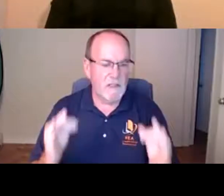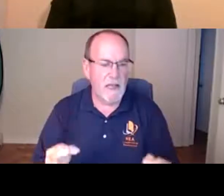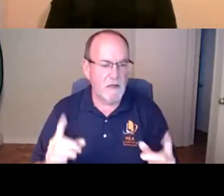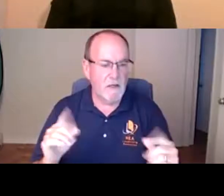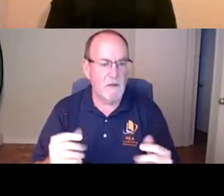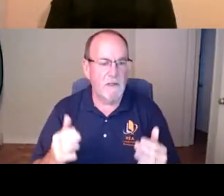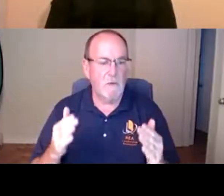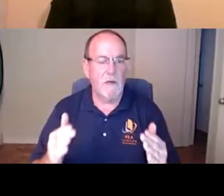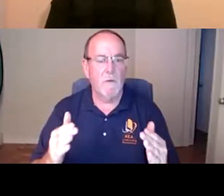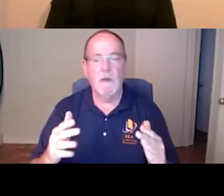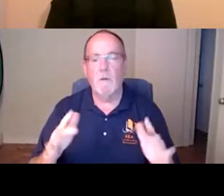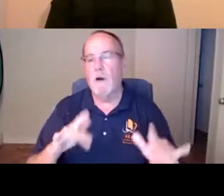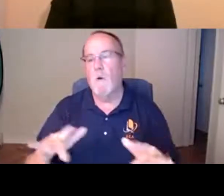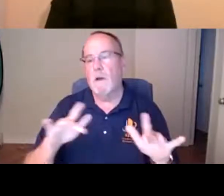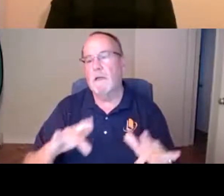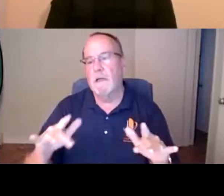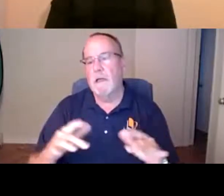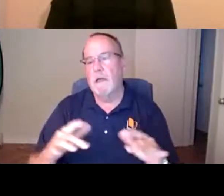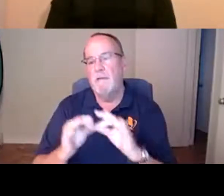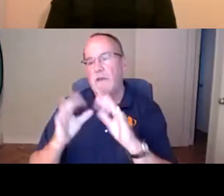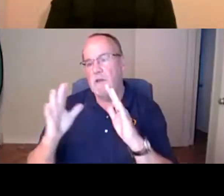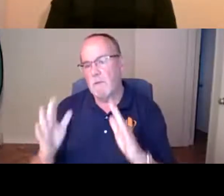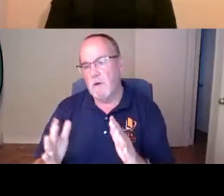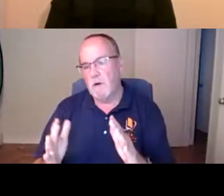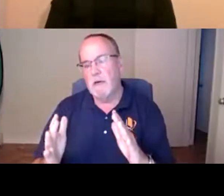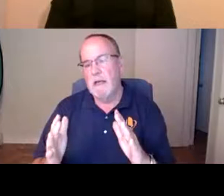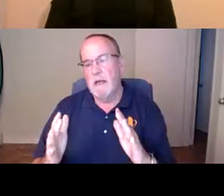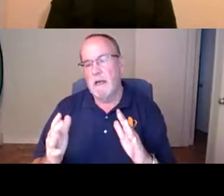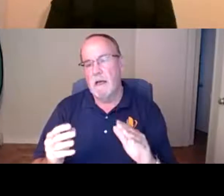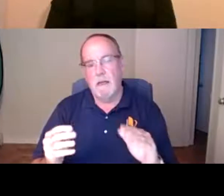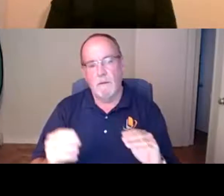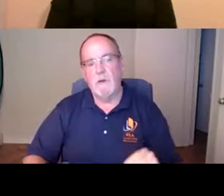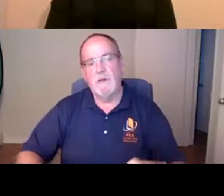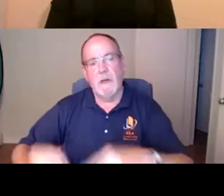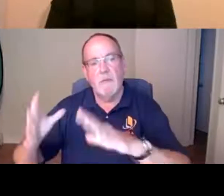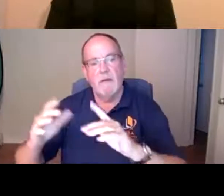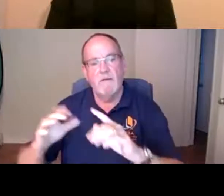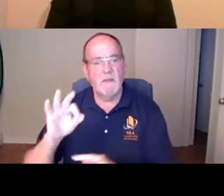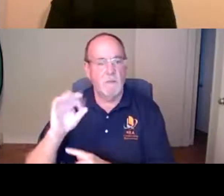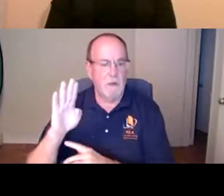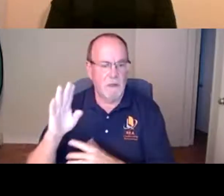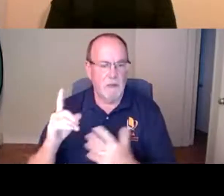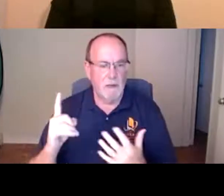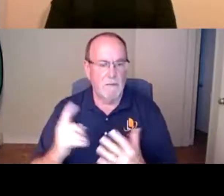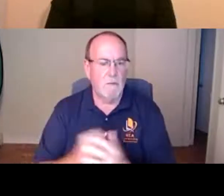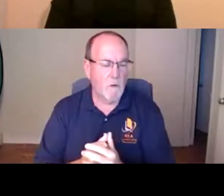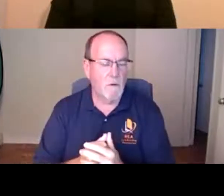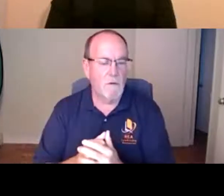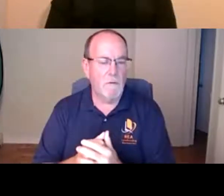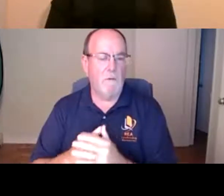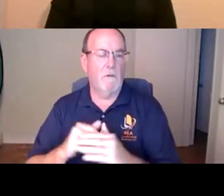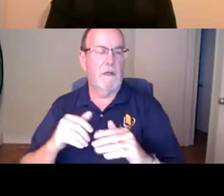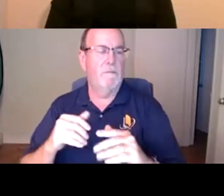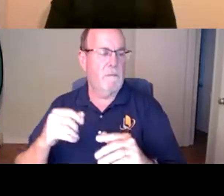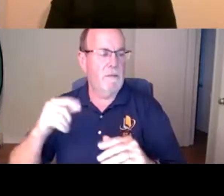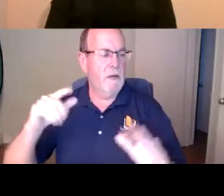why I decided to do it this way. We're going to record it, have the interpreter, and post it up on Facebook, where